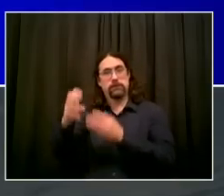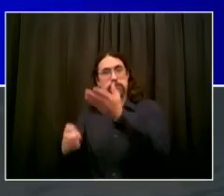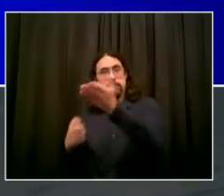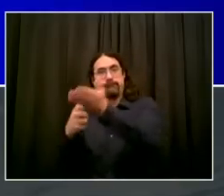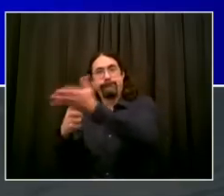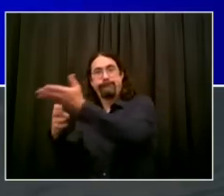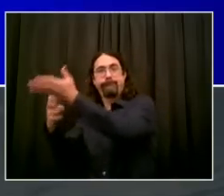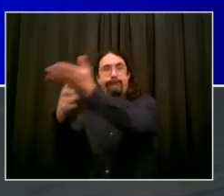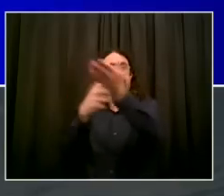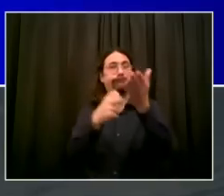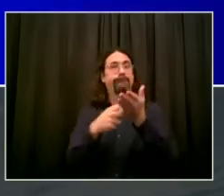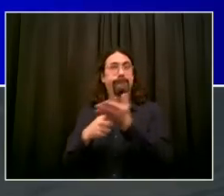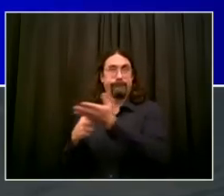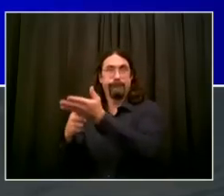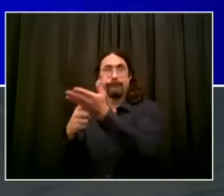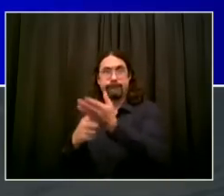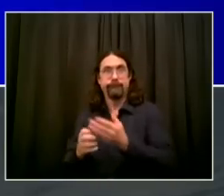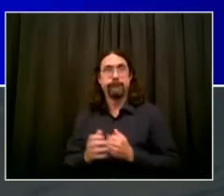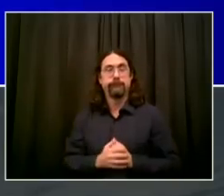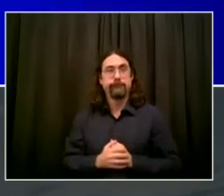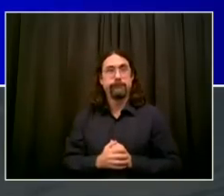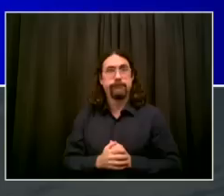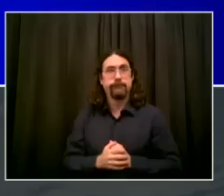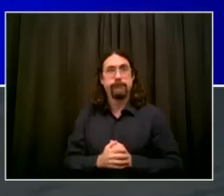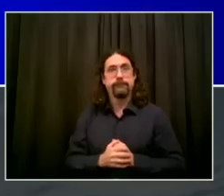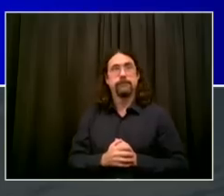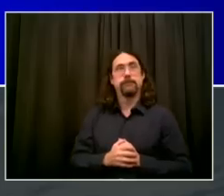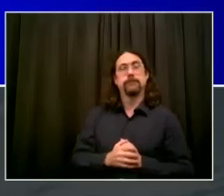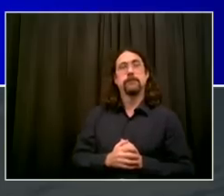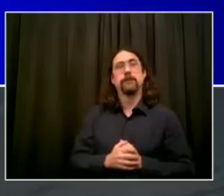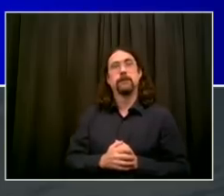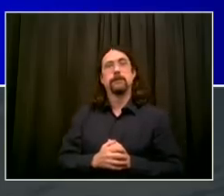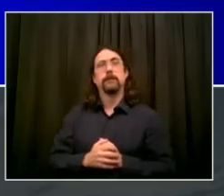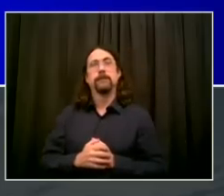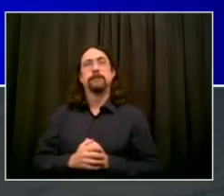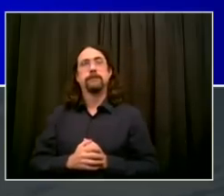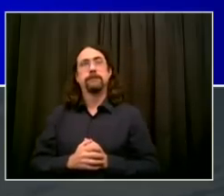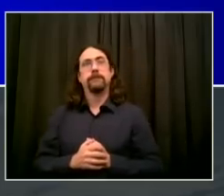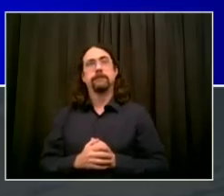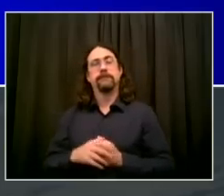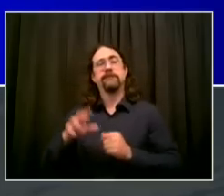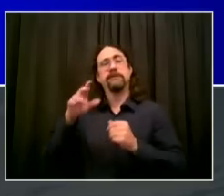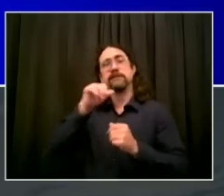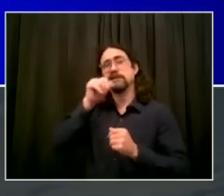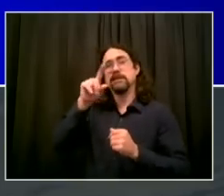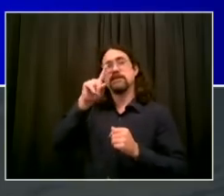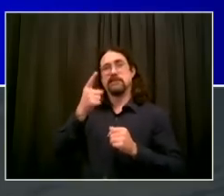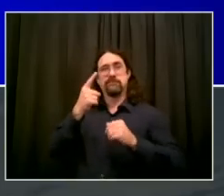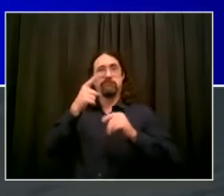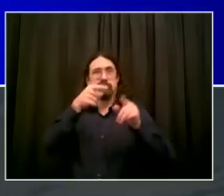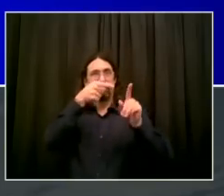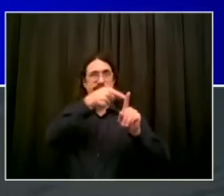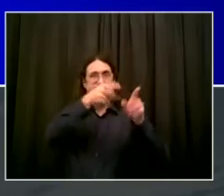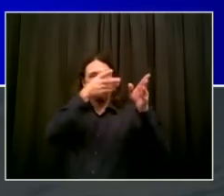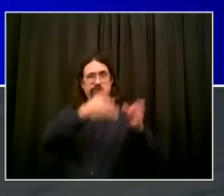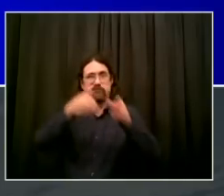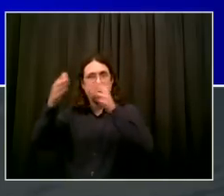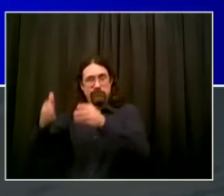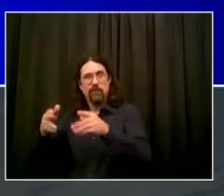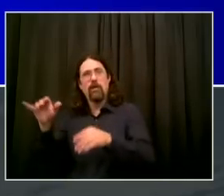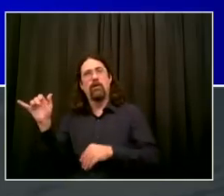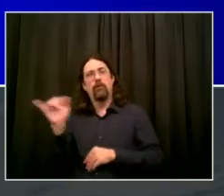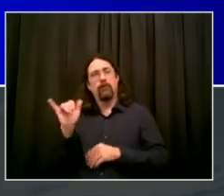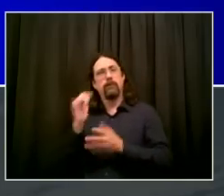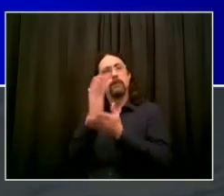will. And the rules now and the restrictions are even more clear. We're not looking to do anything painful for people.